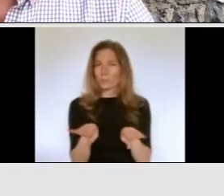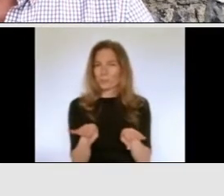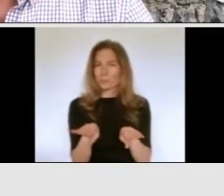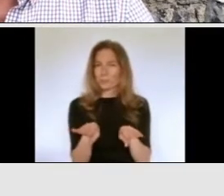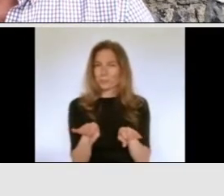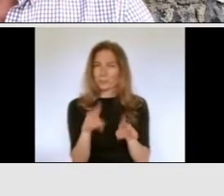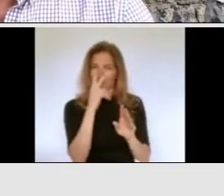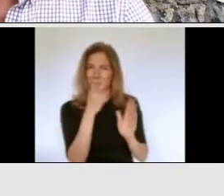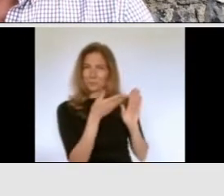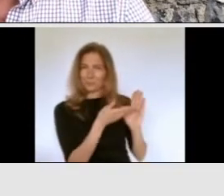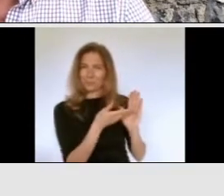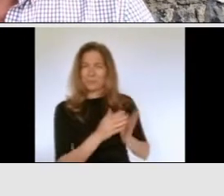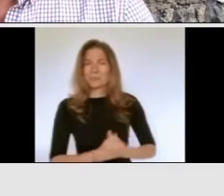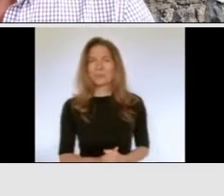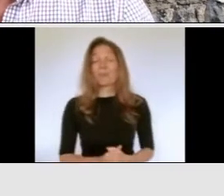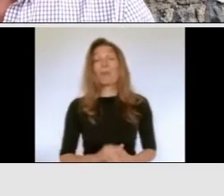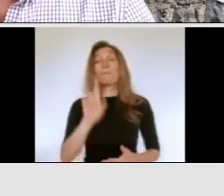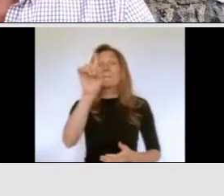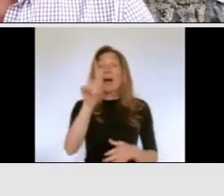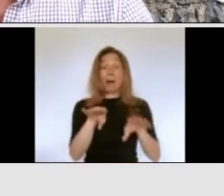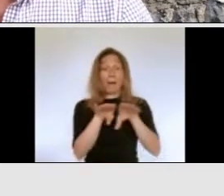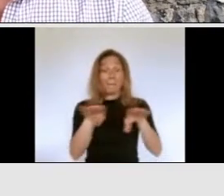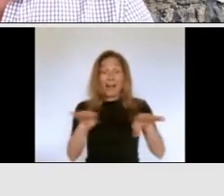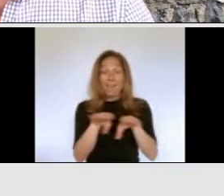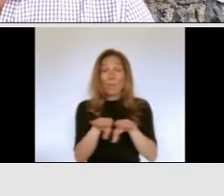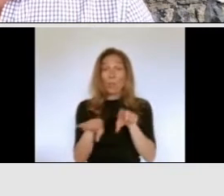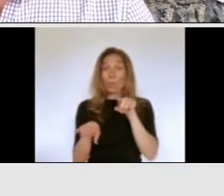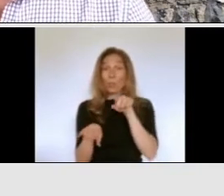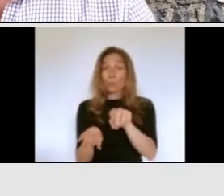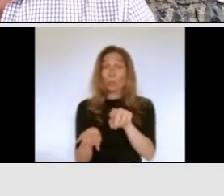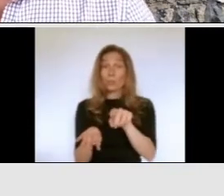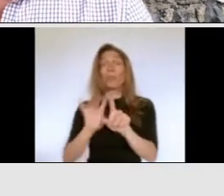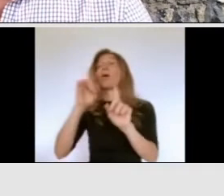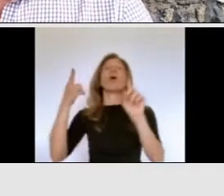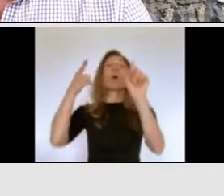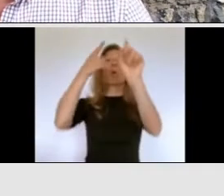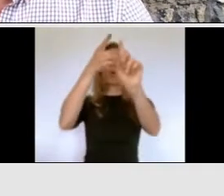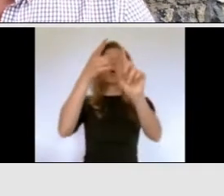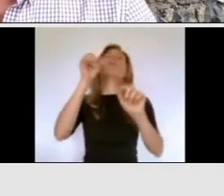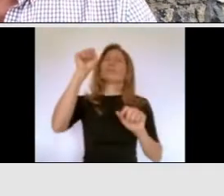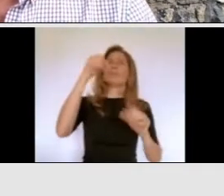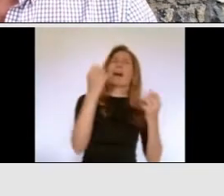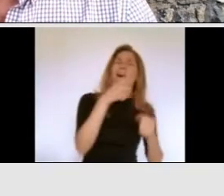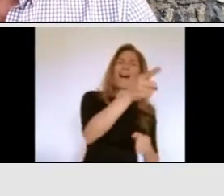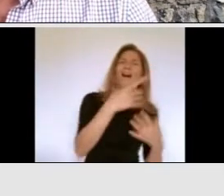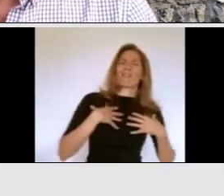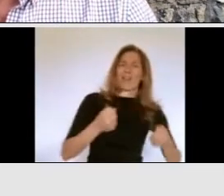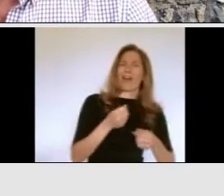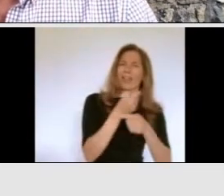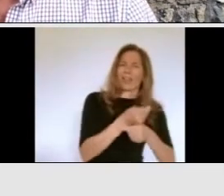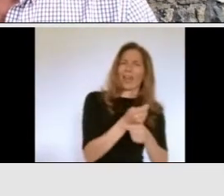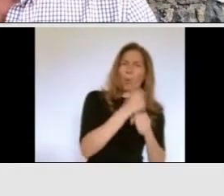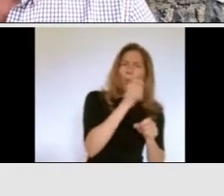one platform, and most importantly, making it usable, not just for healthcare